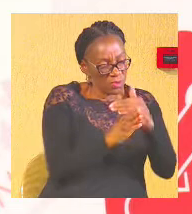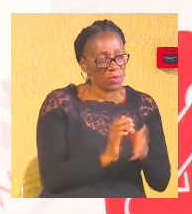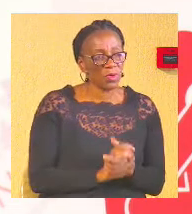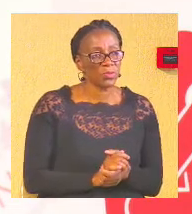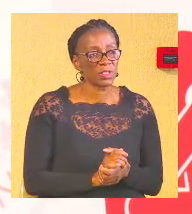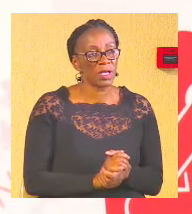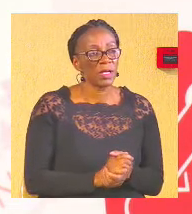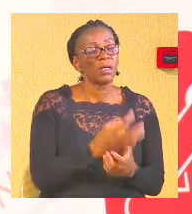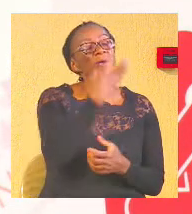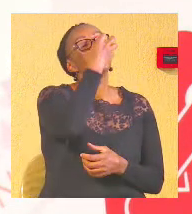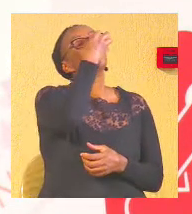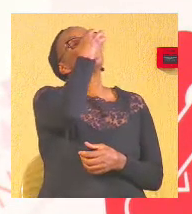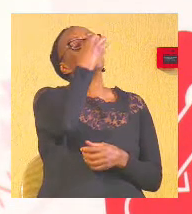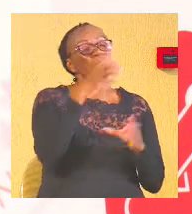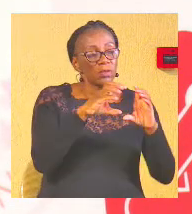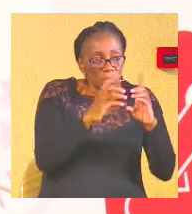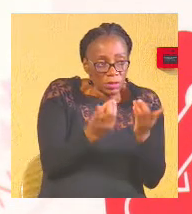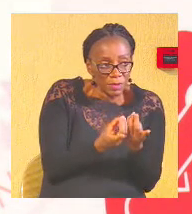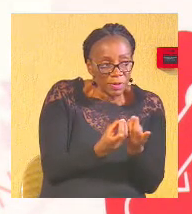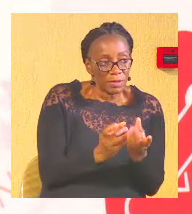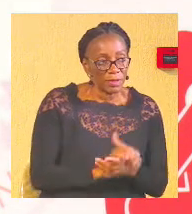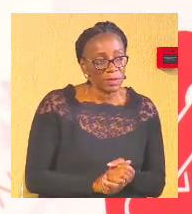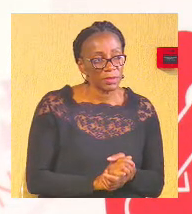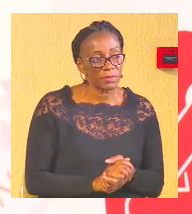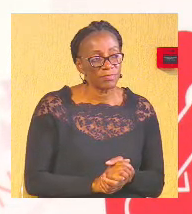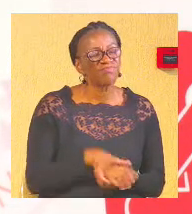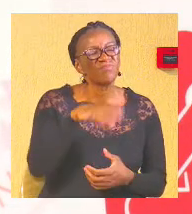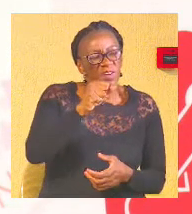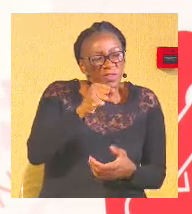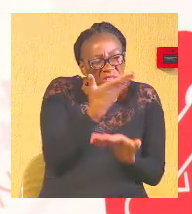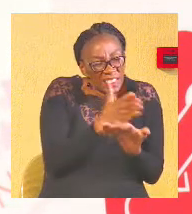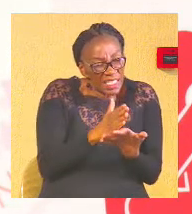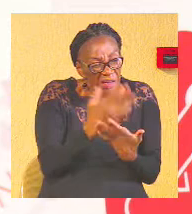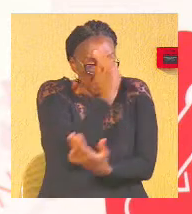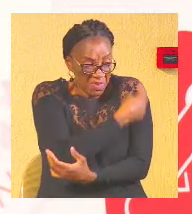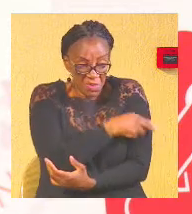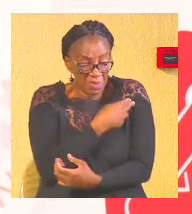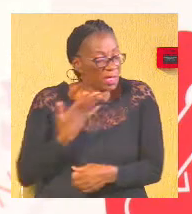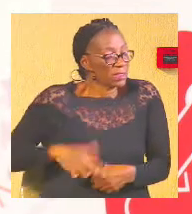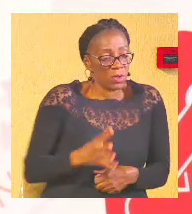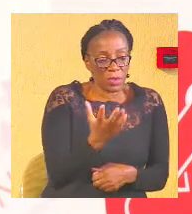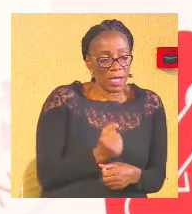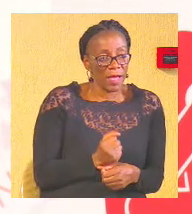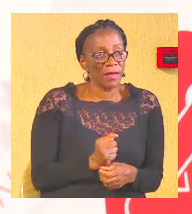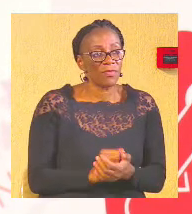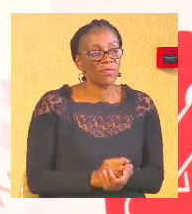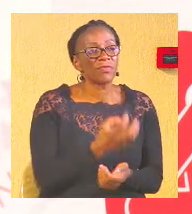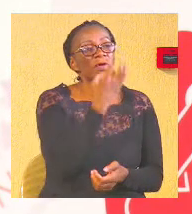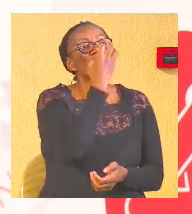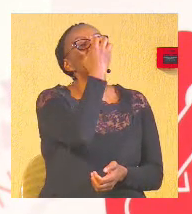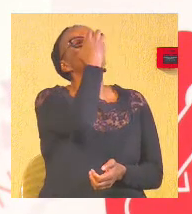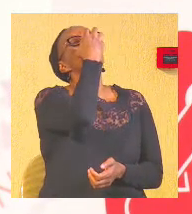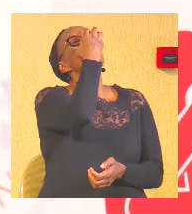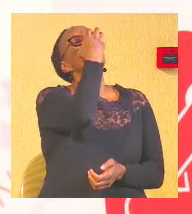in our hospitals which do not have oxygen points. Because in terms